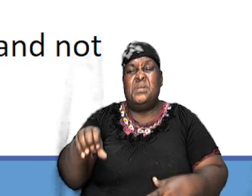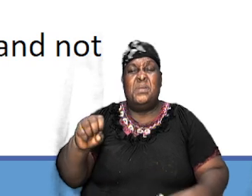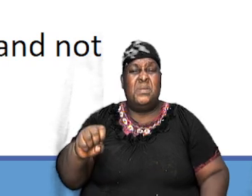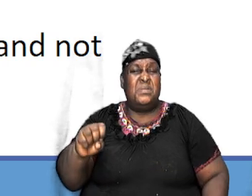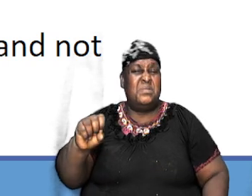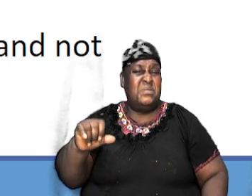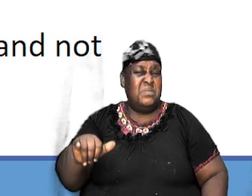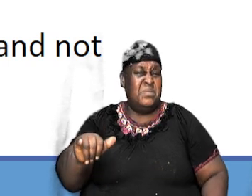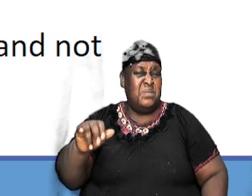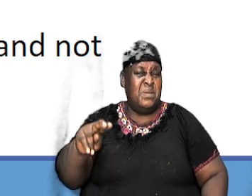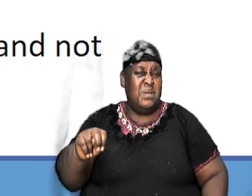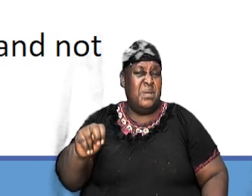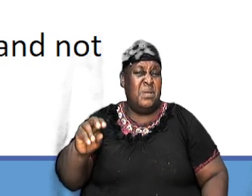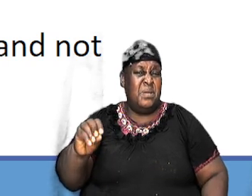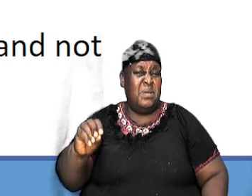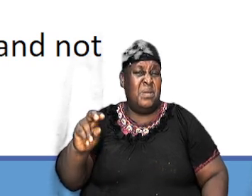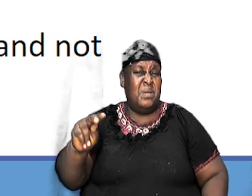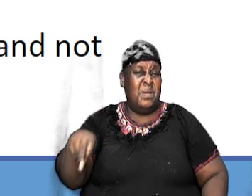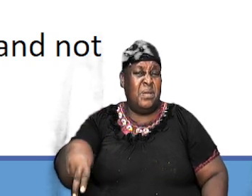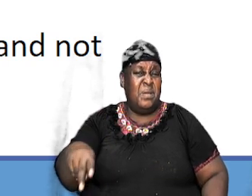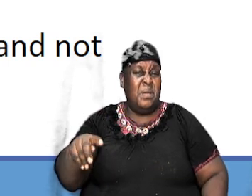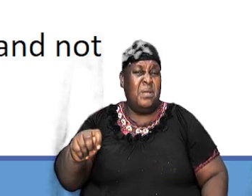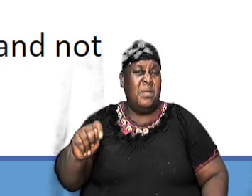few differences, right?